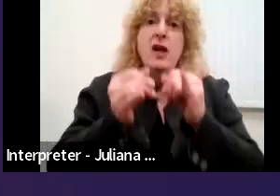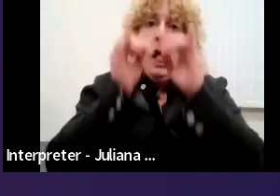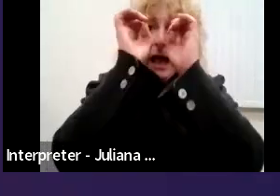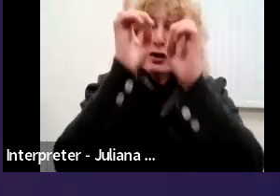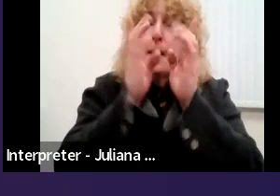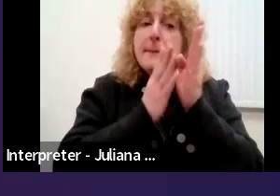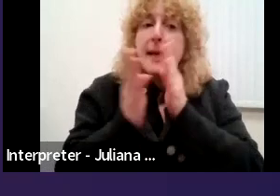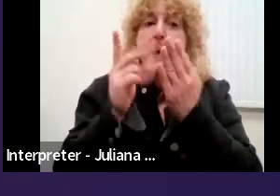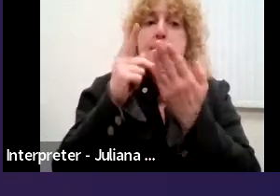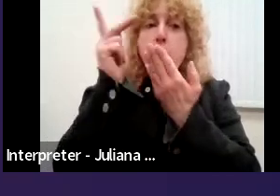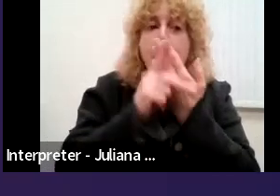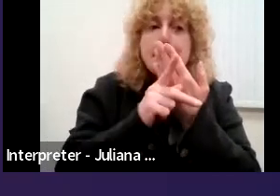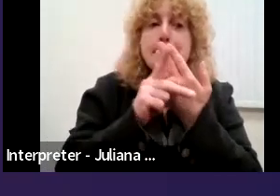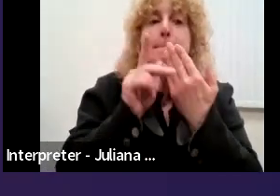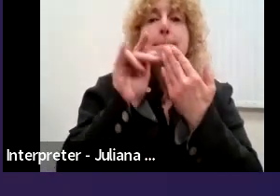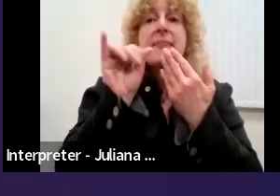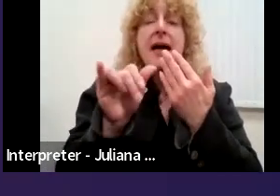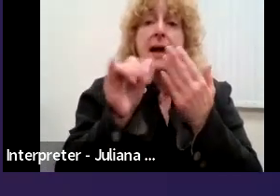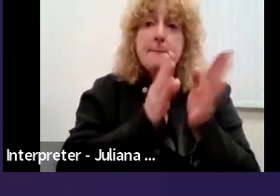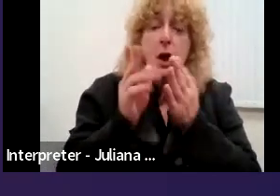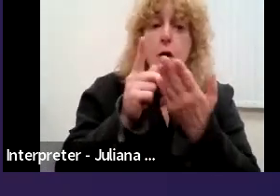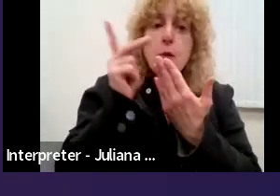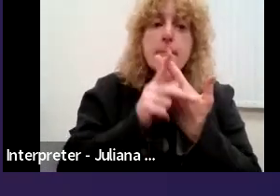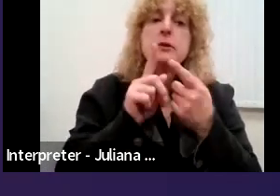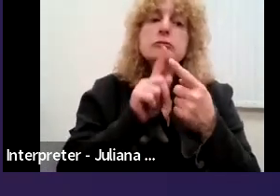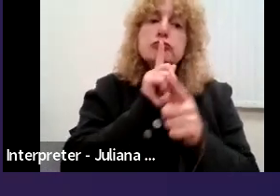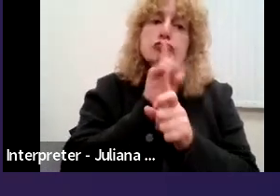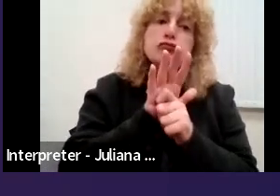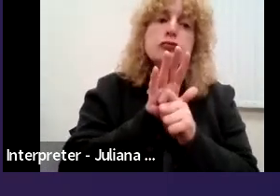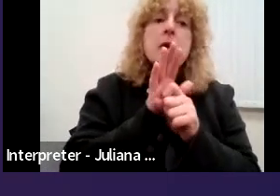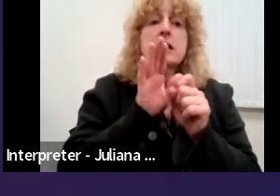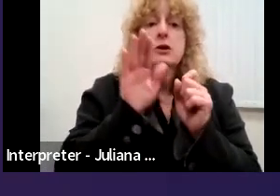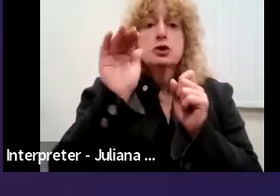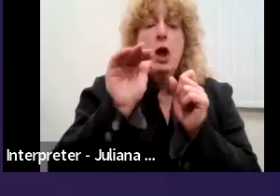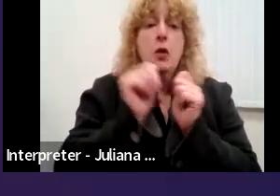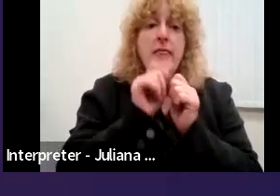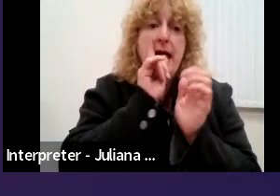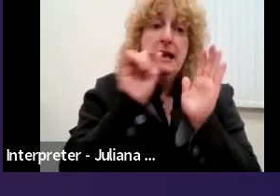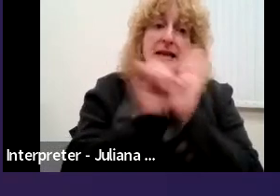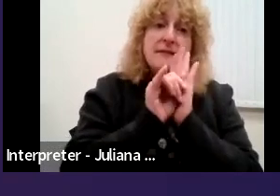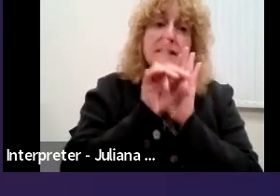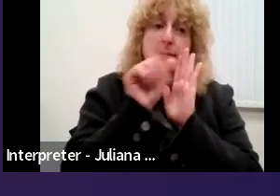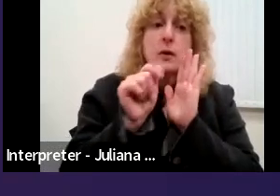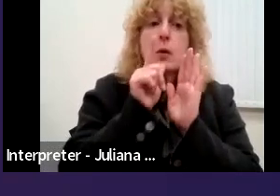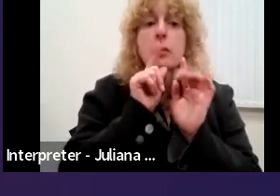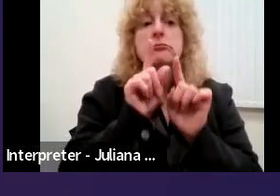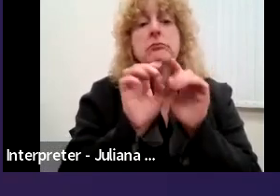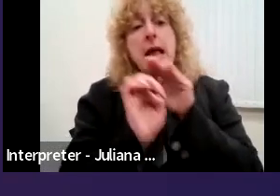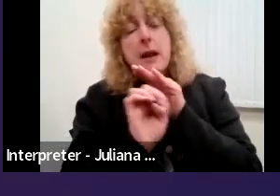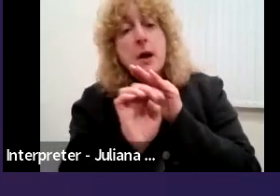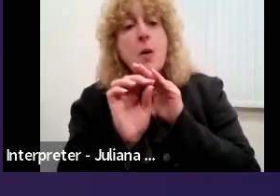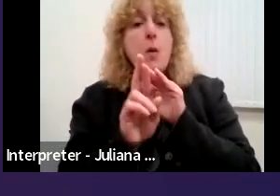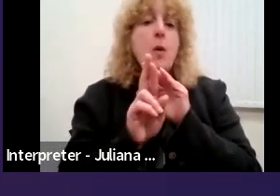program. This is a plan or program developed to ensure that a child with an identified disability who is attending an elementary